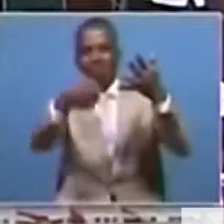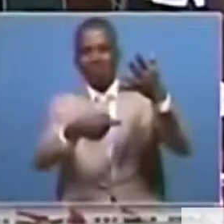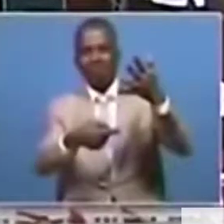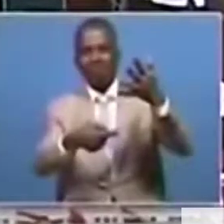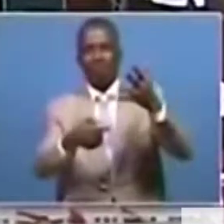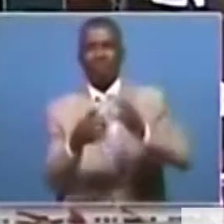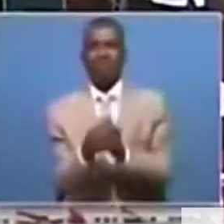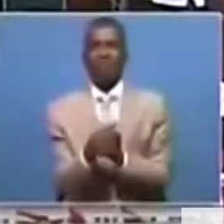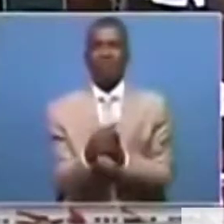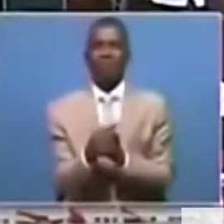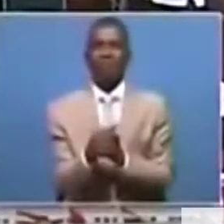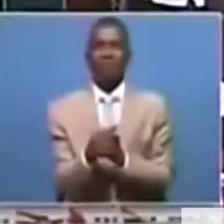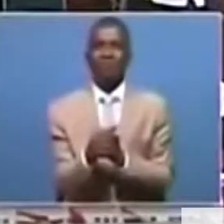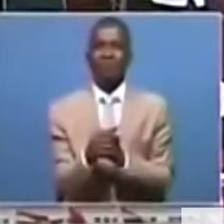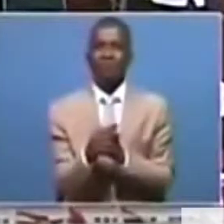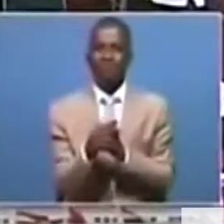Quote,